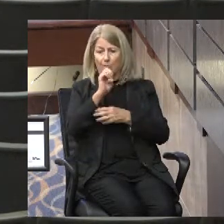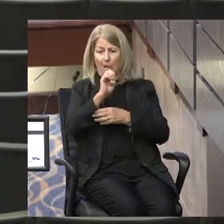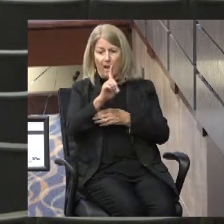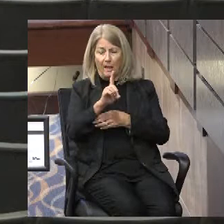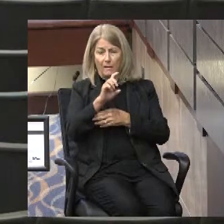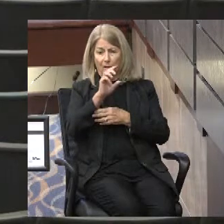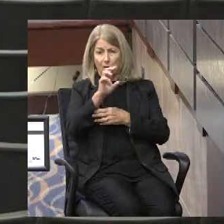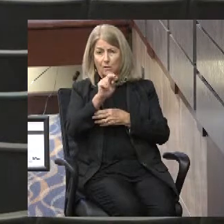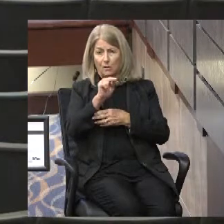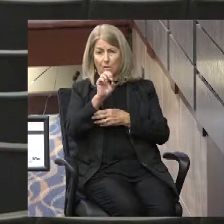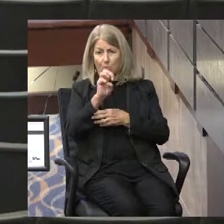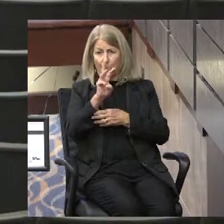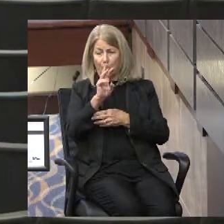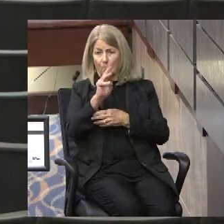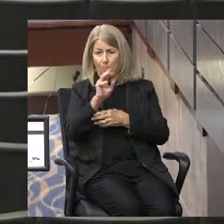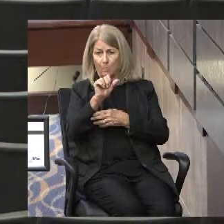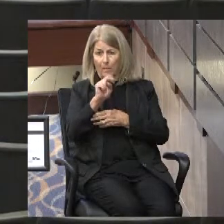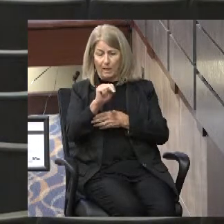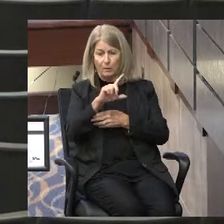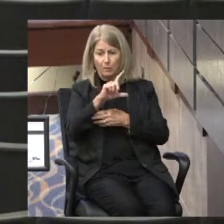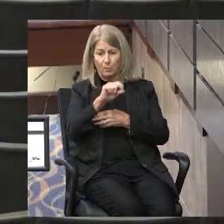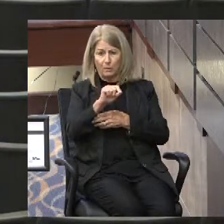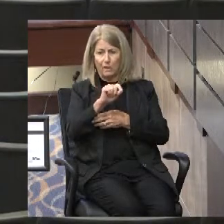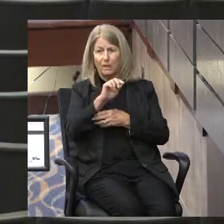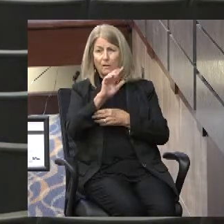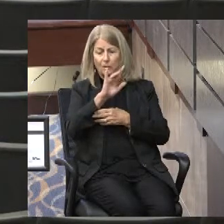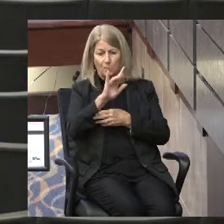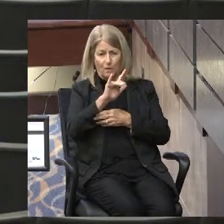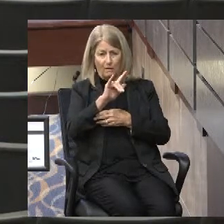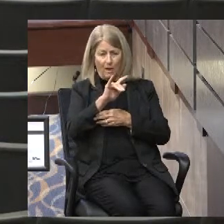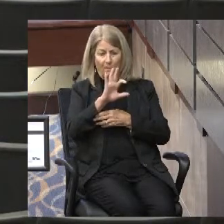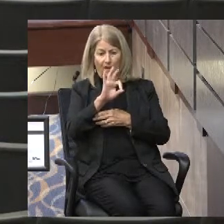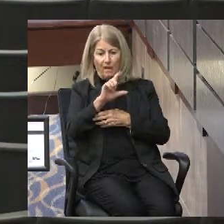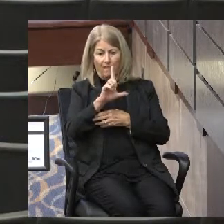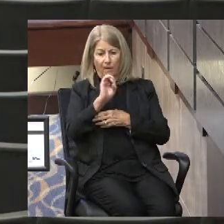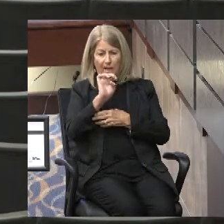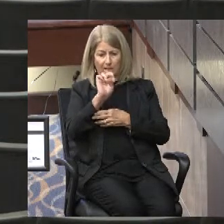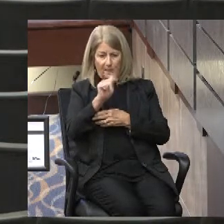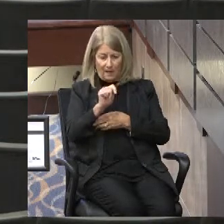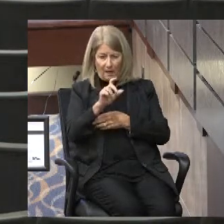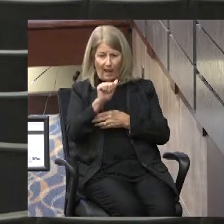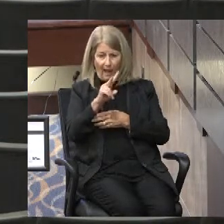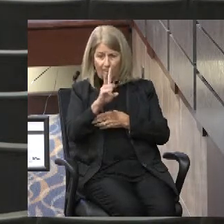at 2025 Flint Avenue.